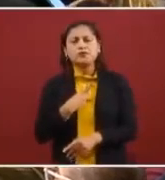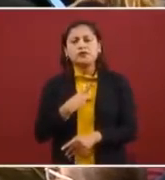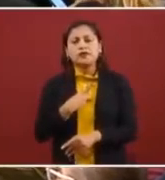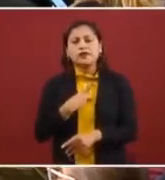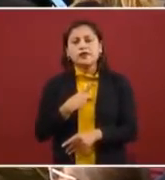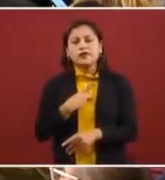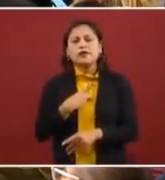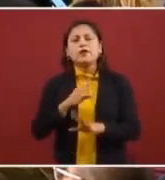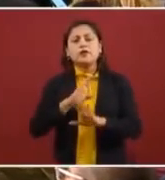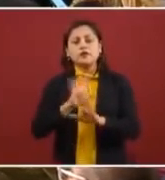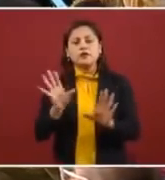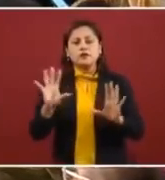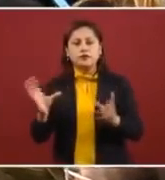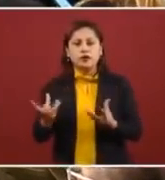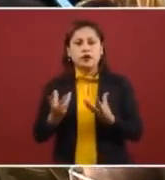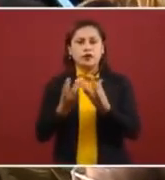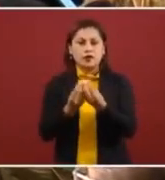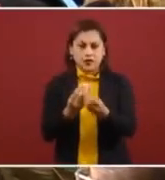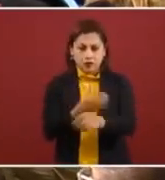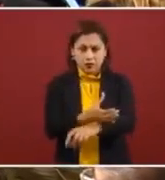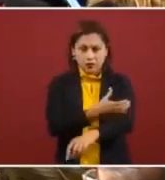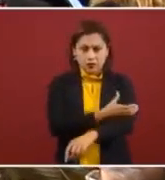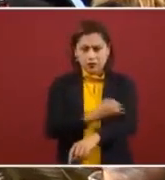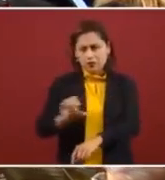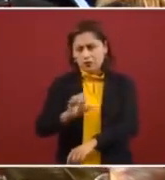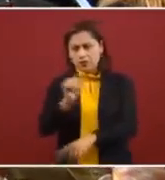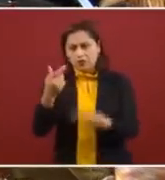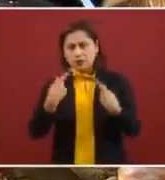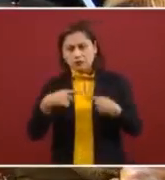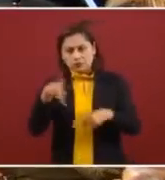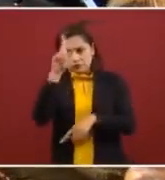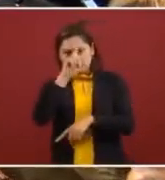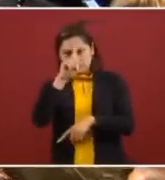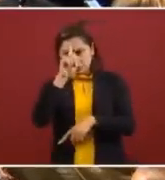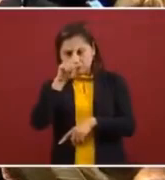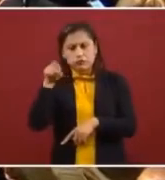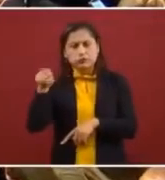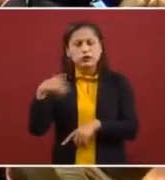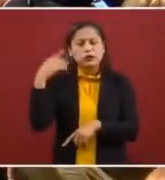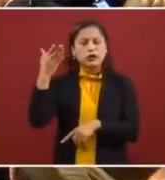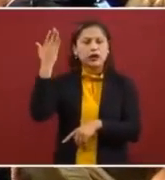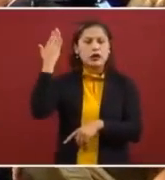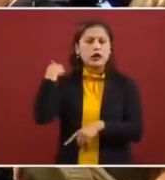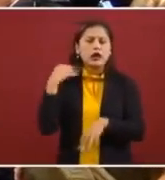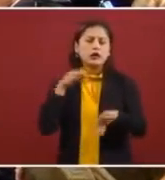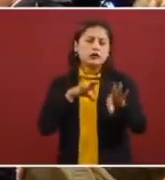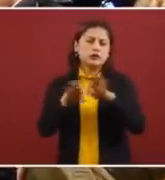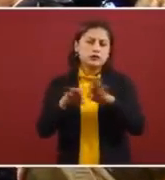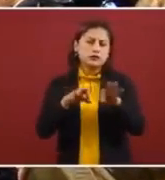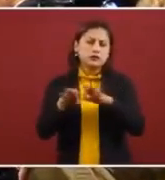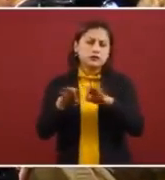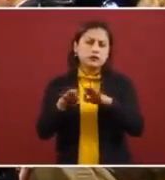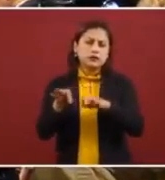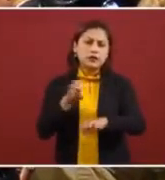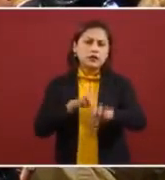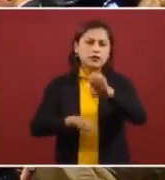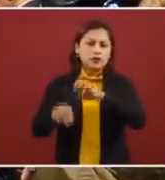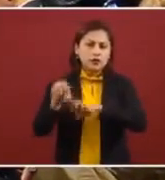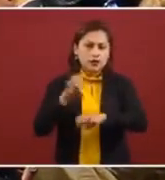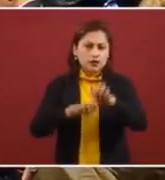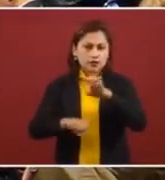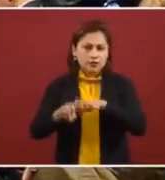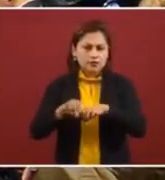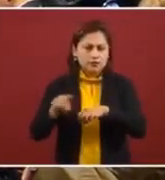asesorados por alguien que trabajó en esta empresa de distribución de botanas, si no me